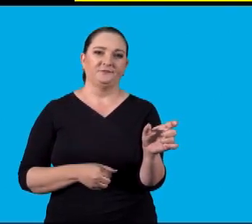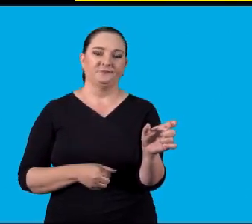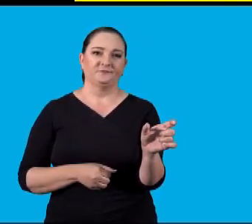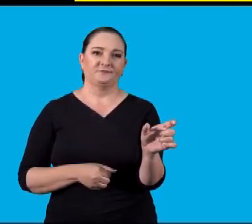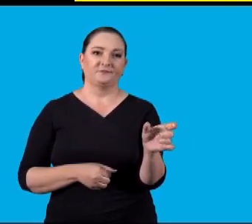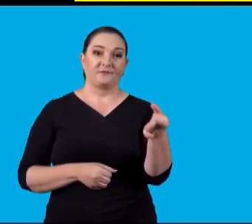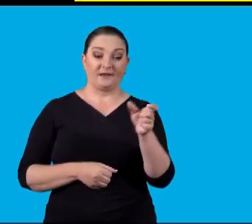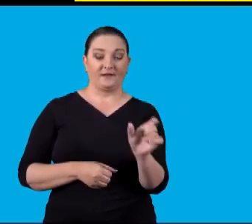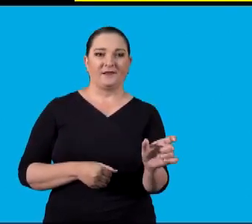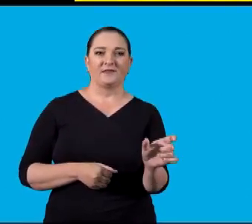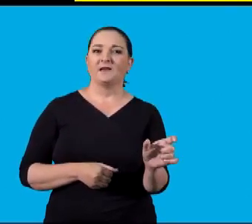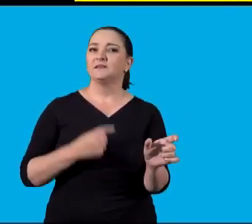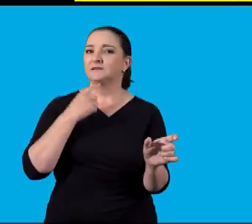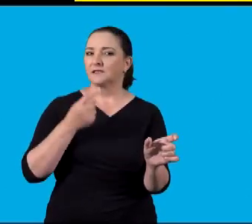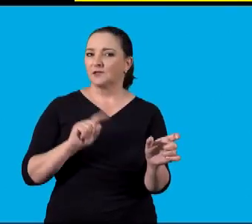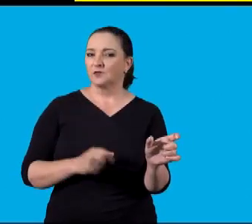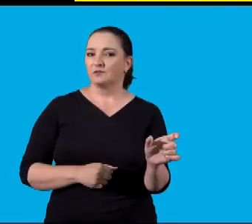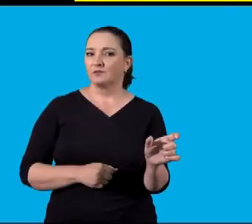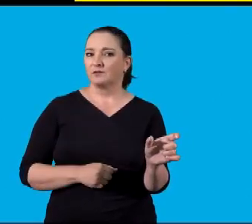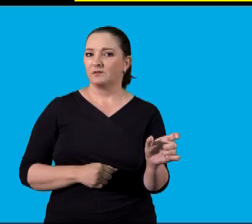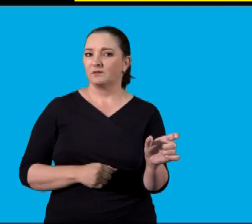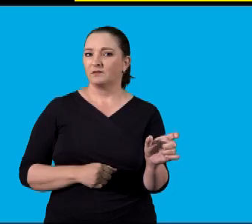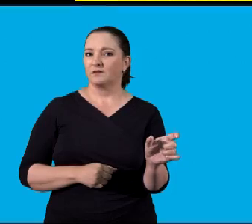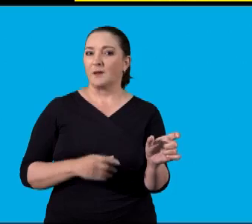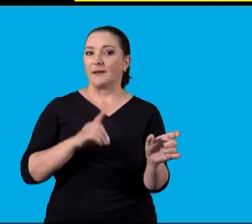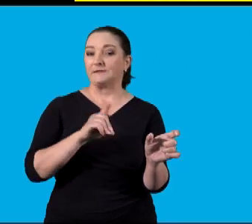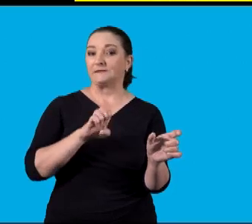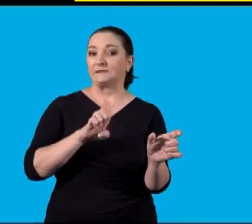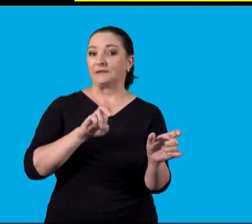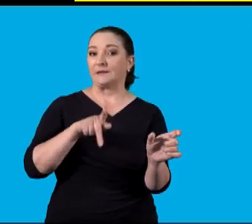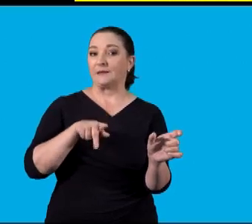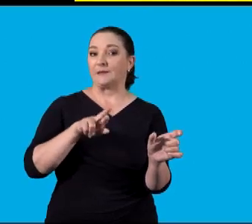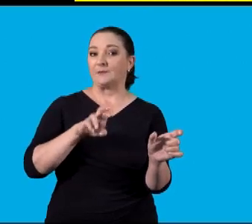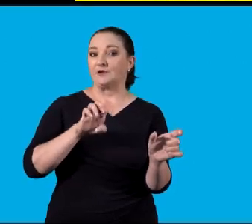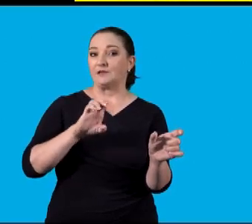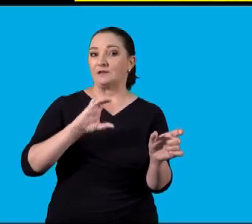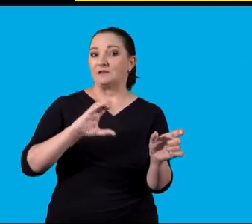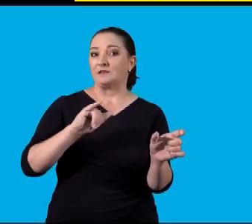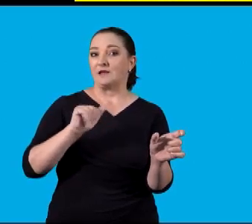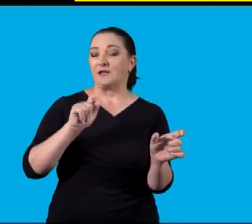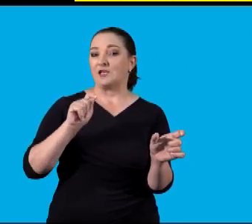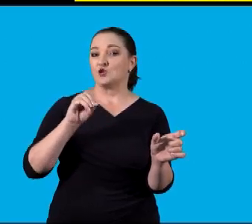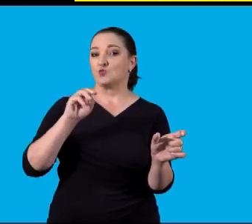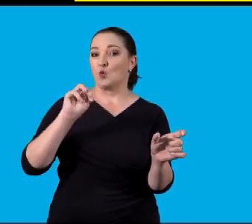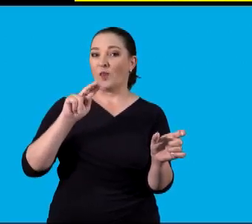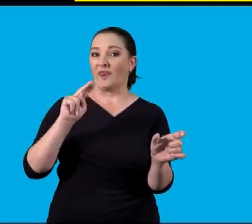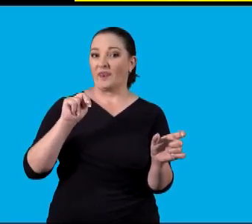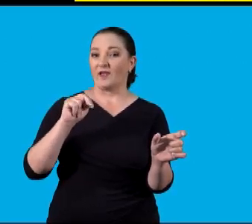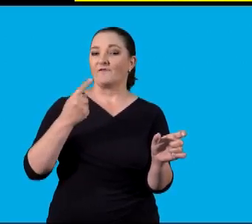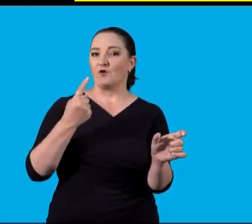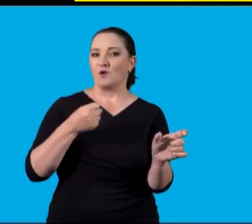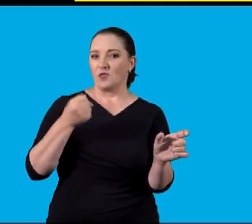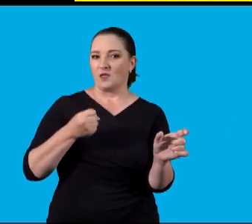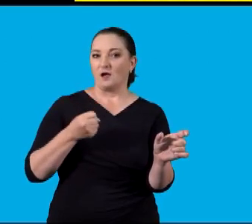67,590. And then you come here, you also record your depreciation for the year. And your depreciation for the year is